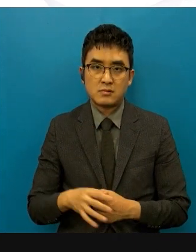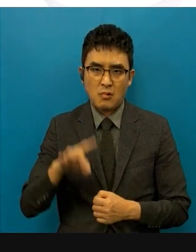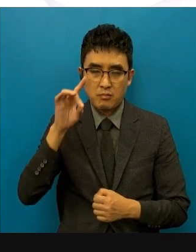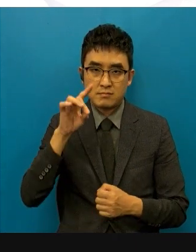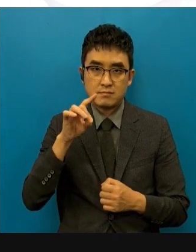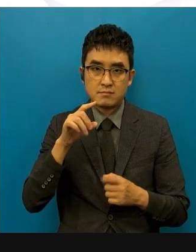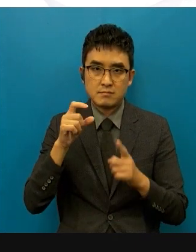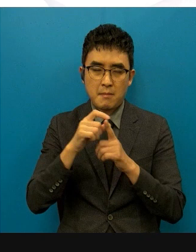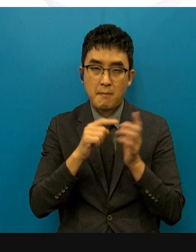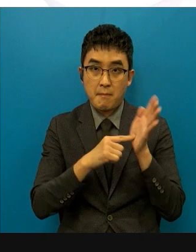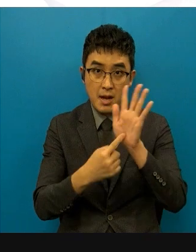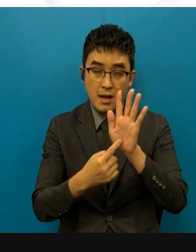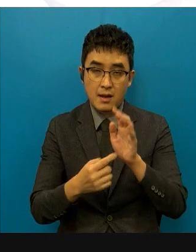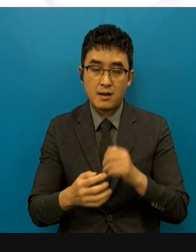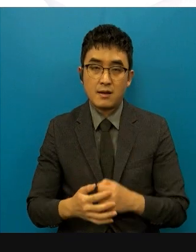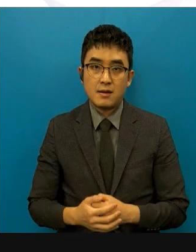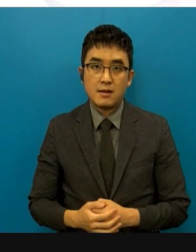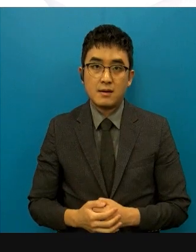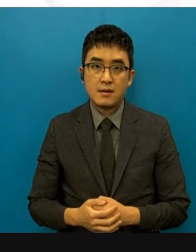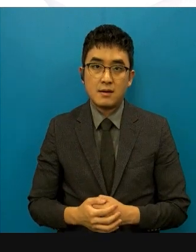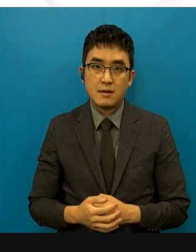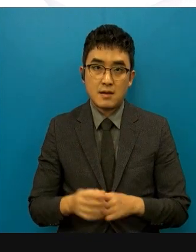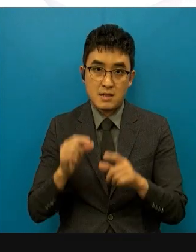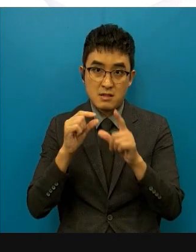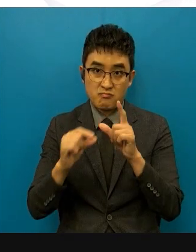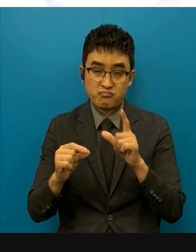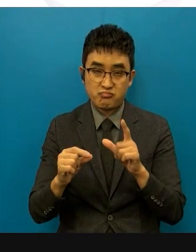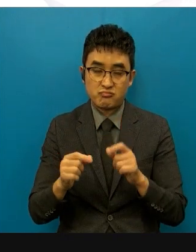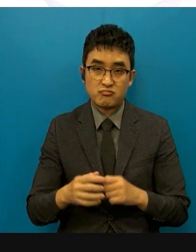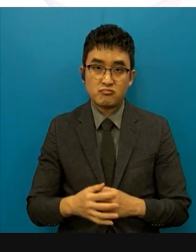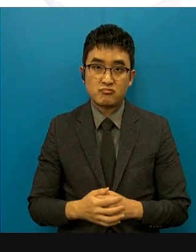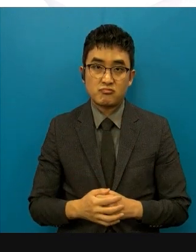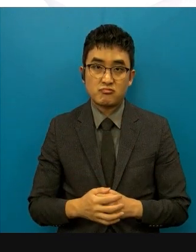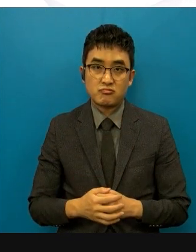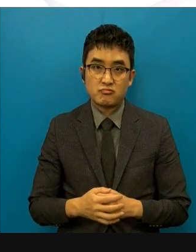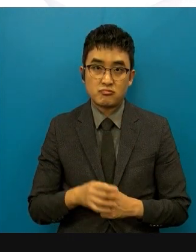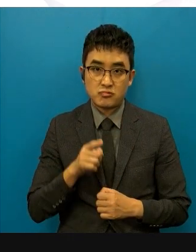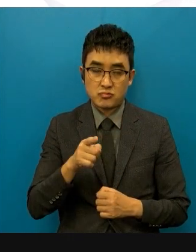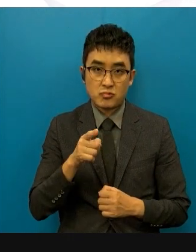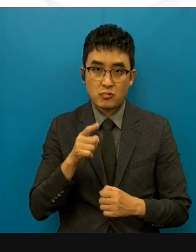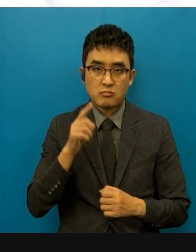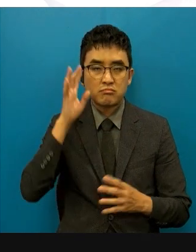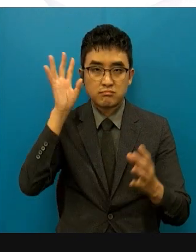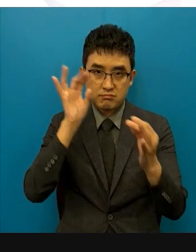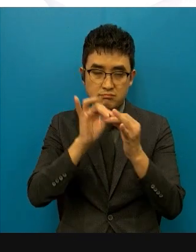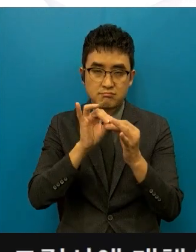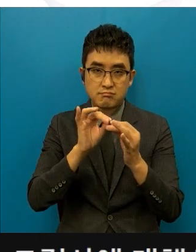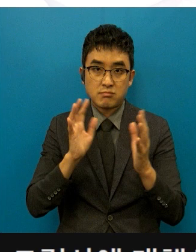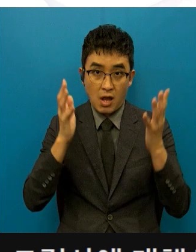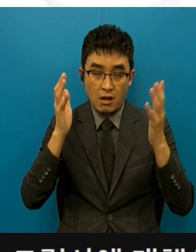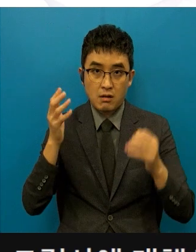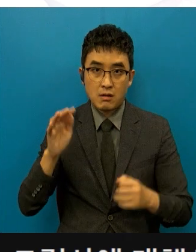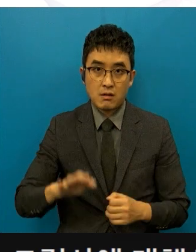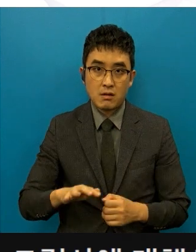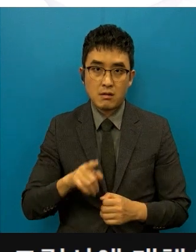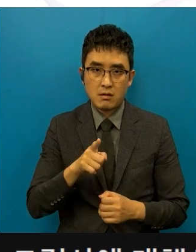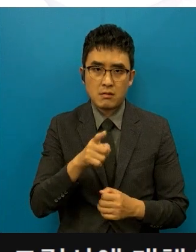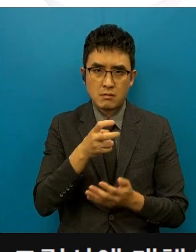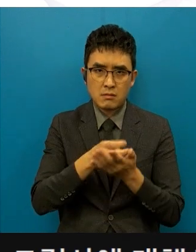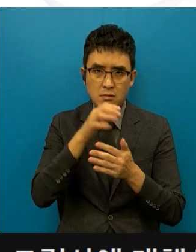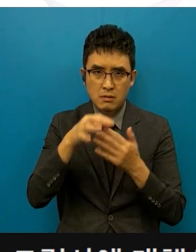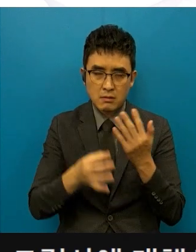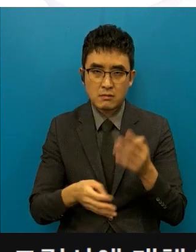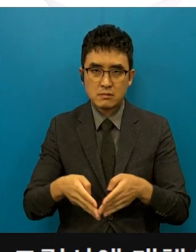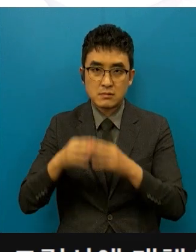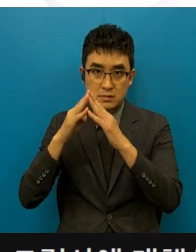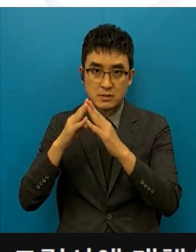the medical profession in Switzerland very deeply. The medical association was divided into two,